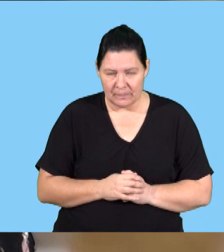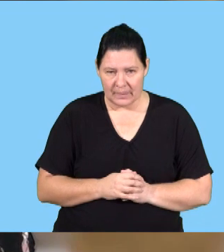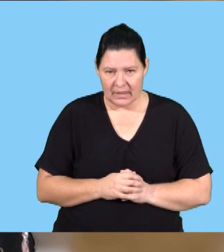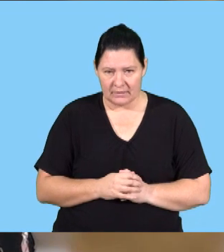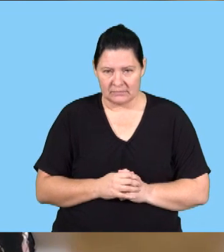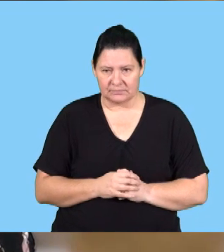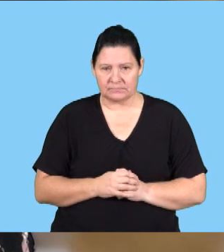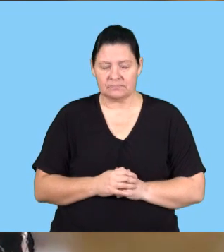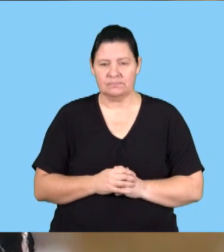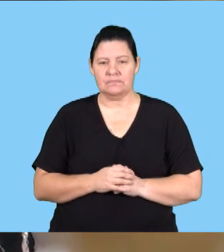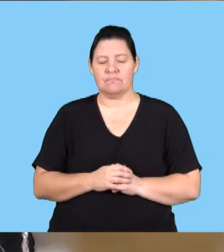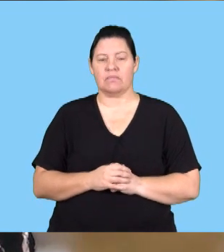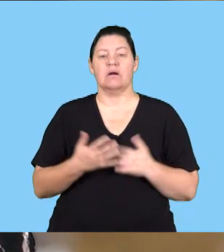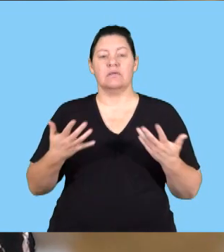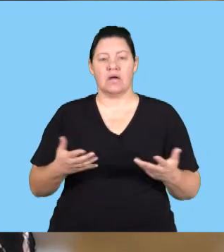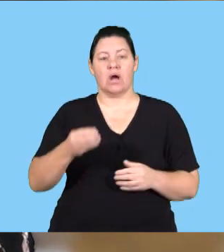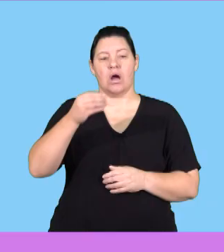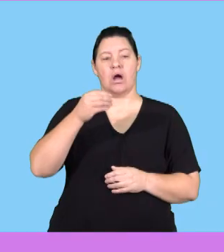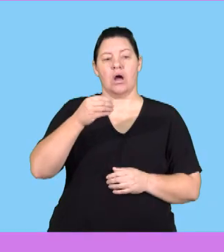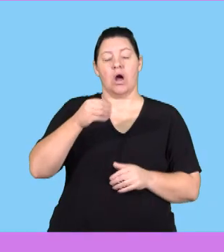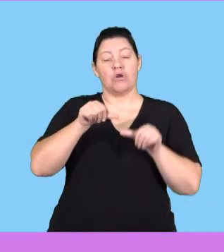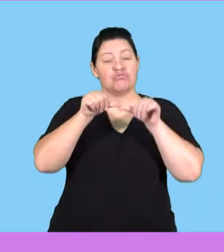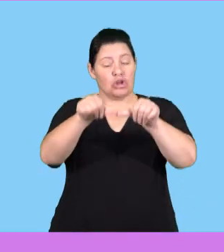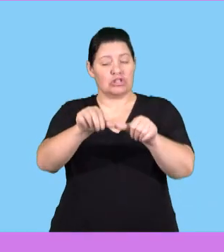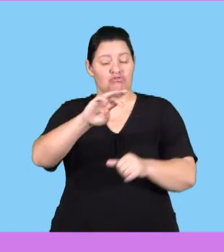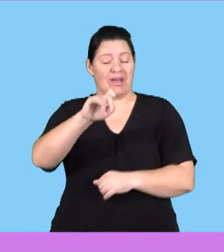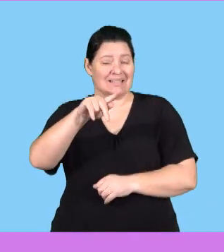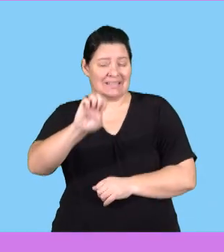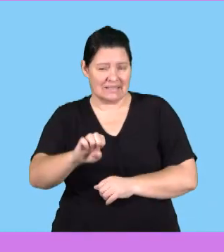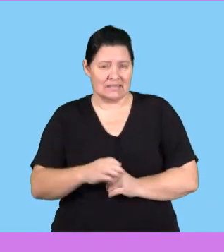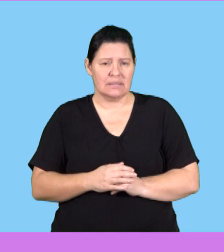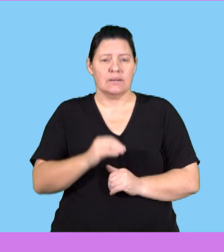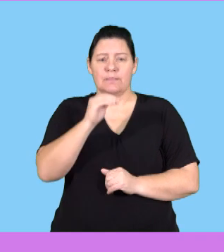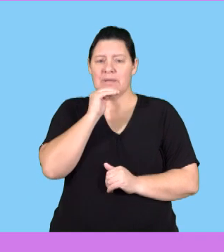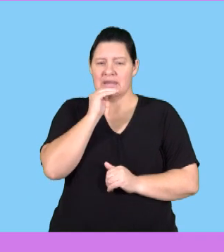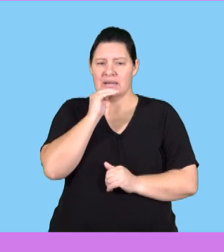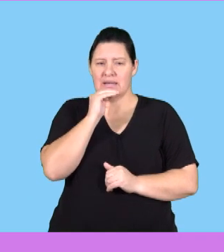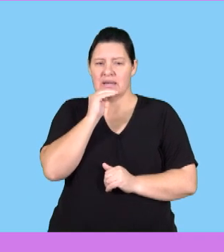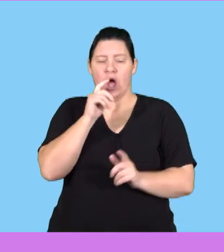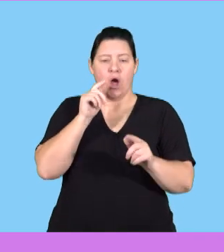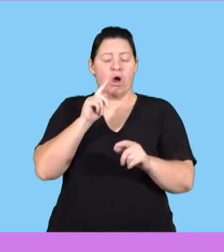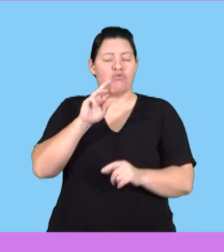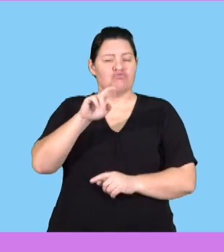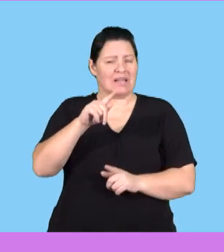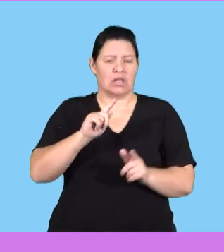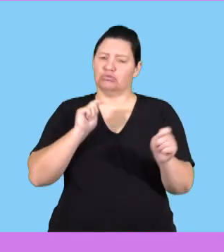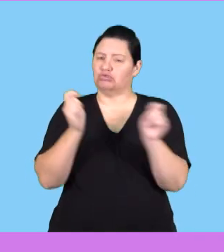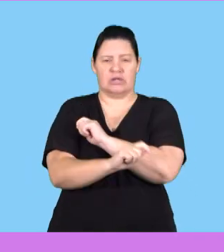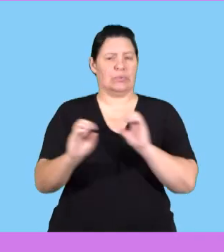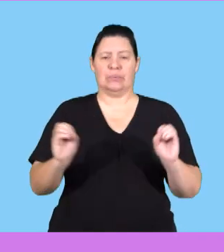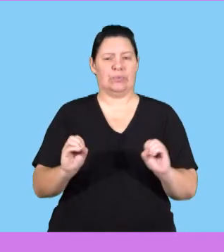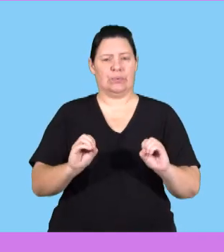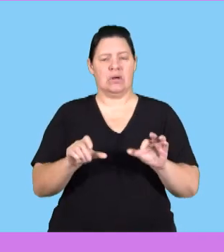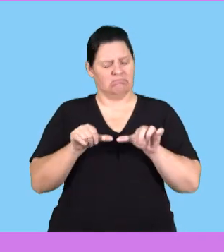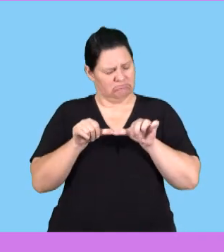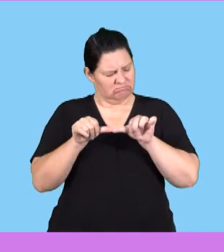do the examples. The constant rates, these are the rates which are not changing. They